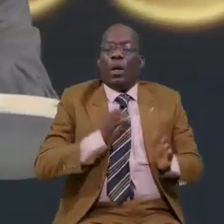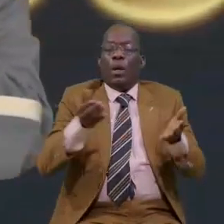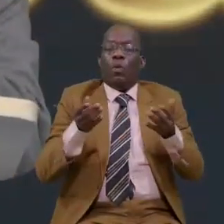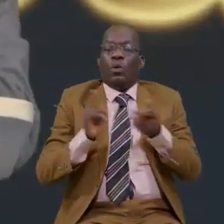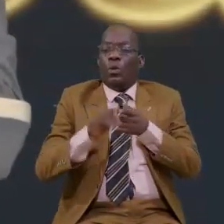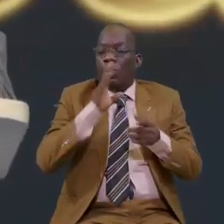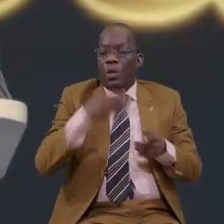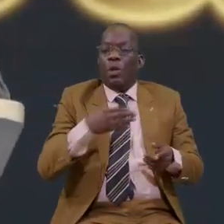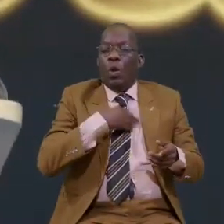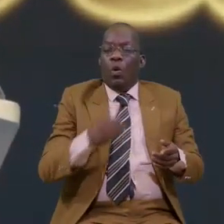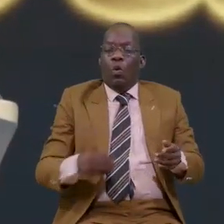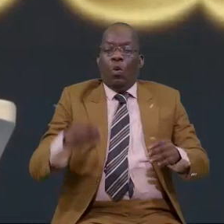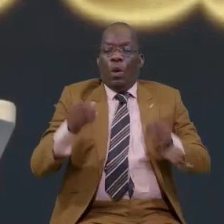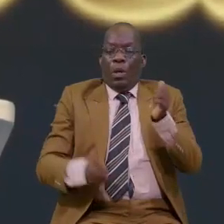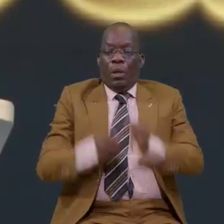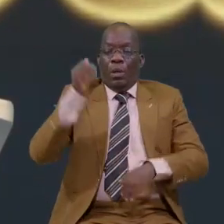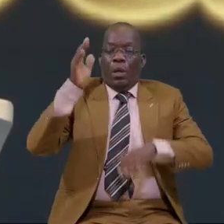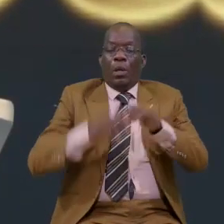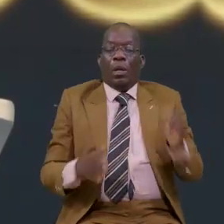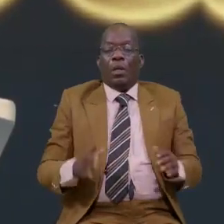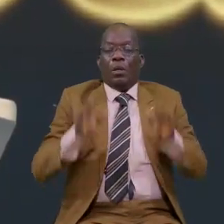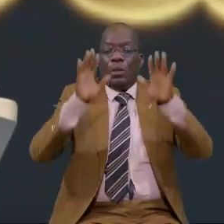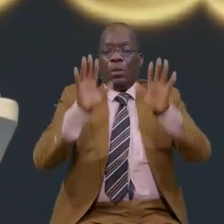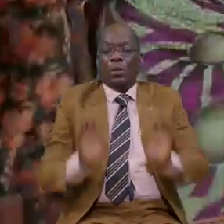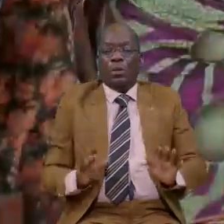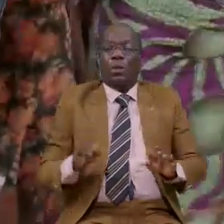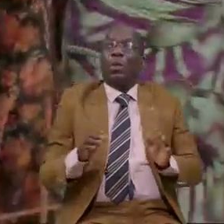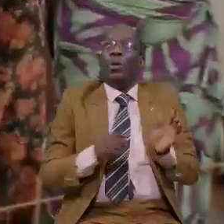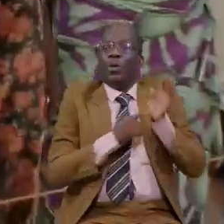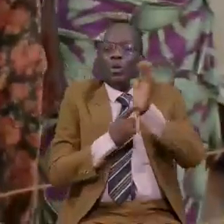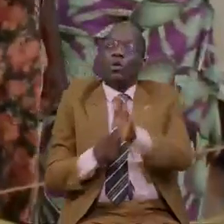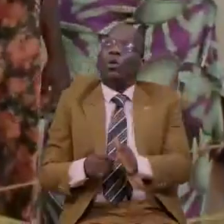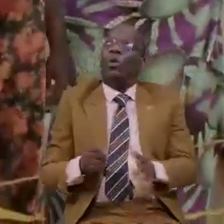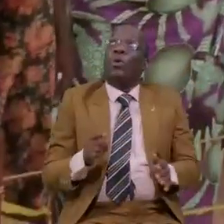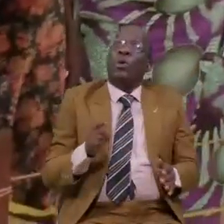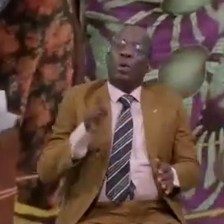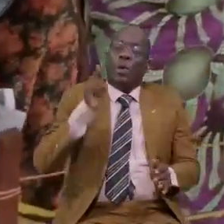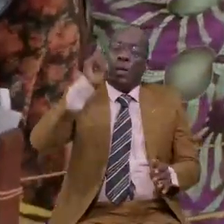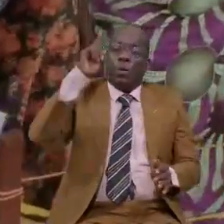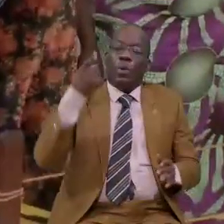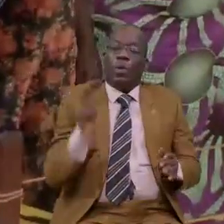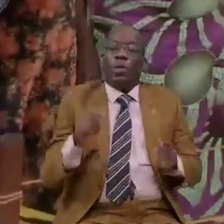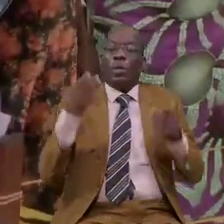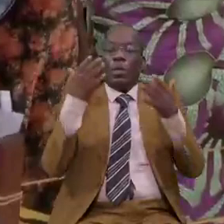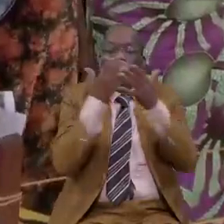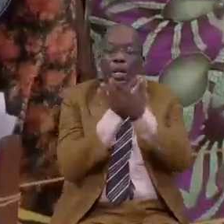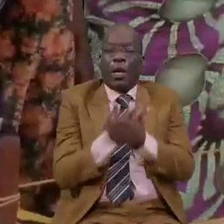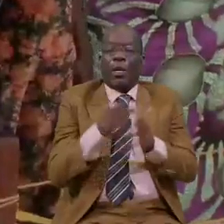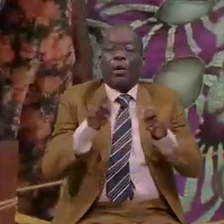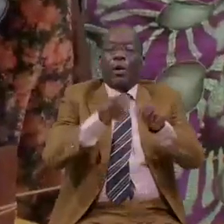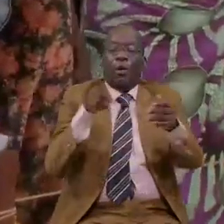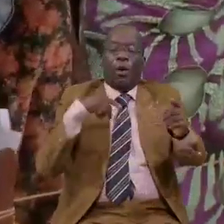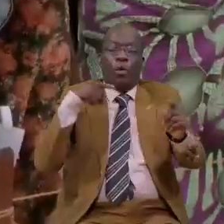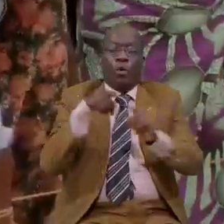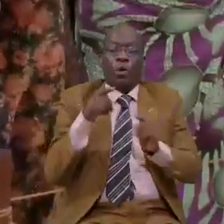Tell him. Expose to him those dark areas and those black areas. And